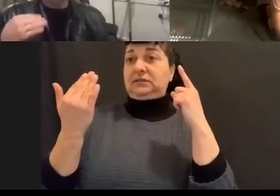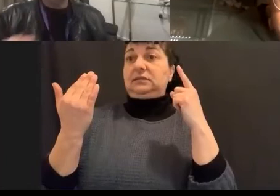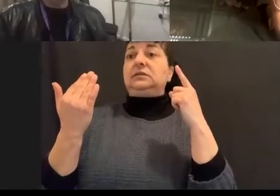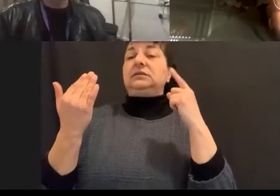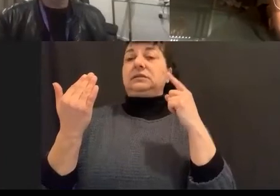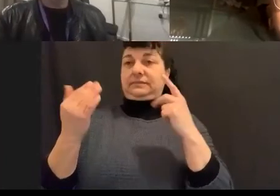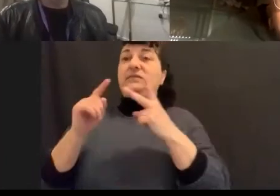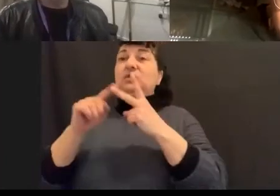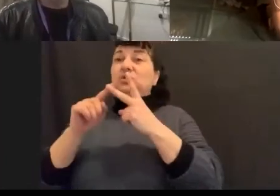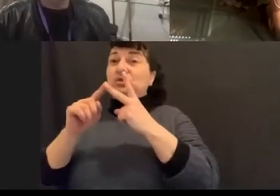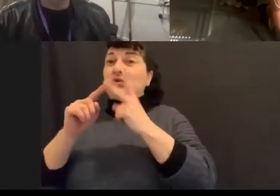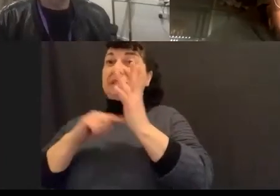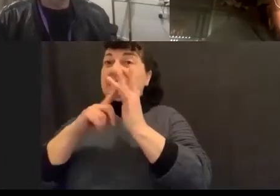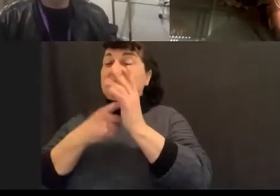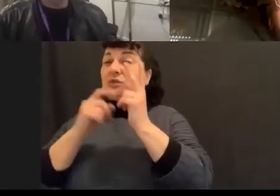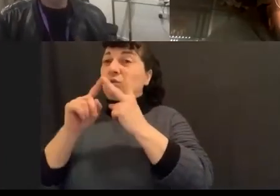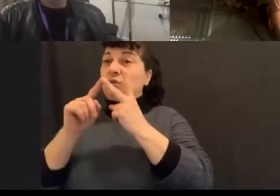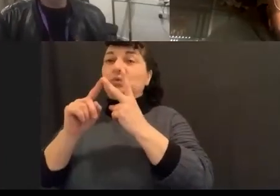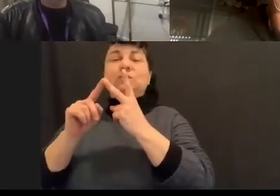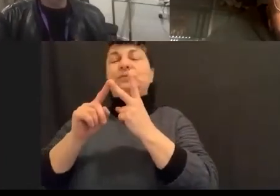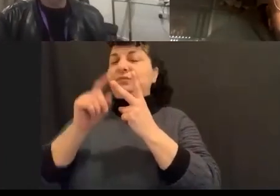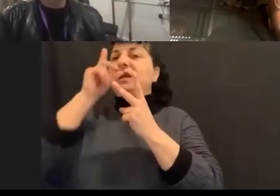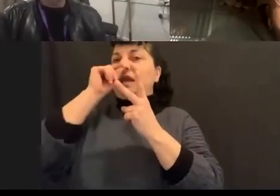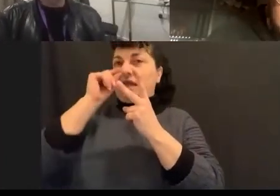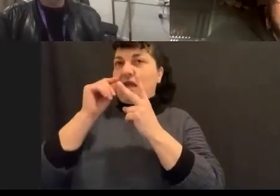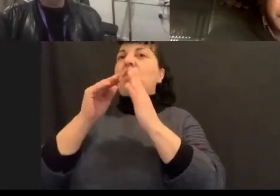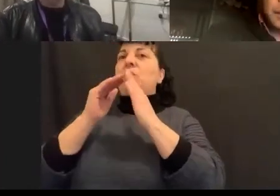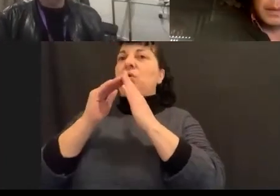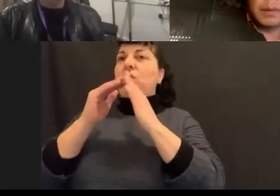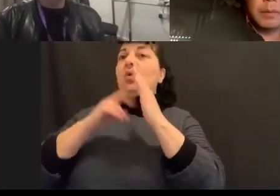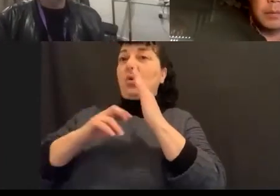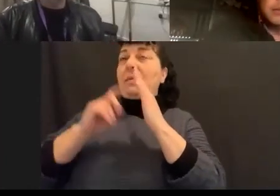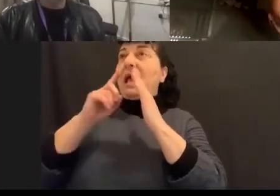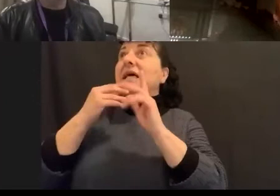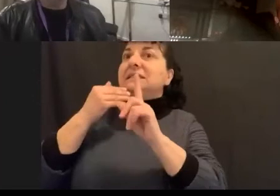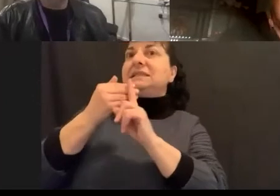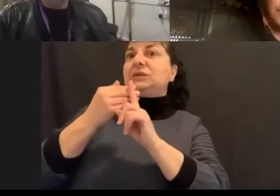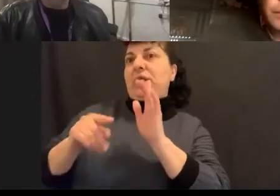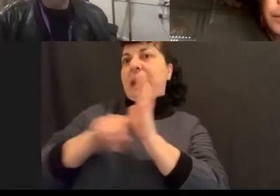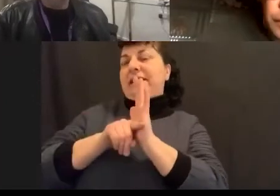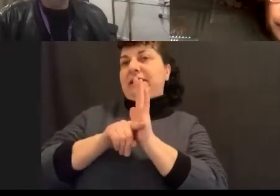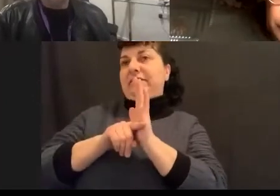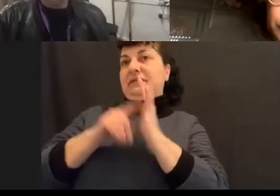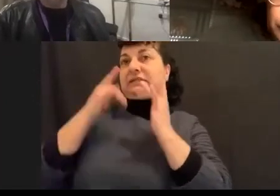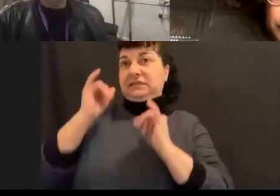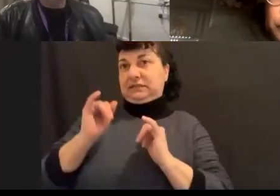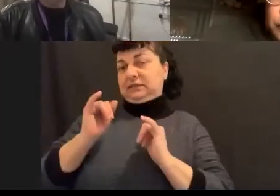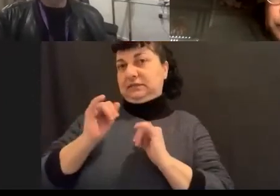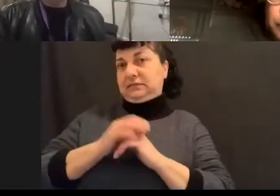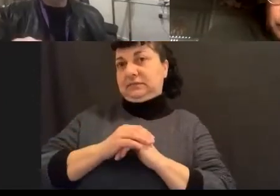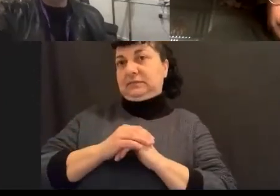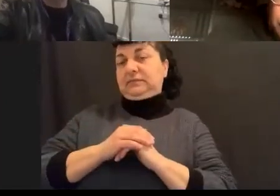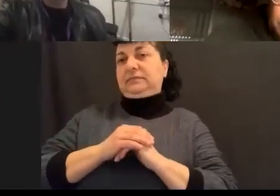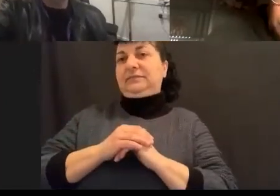means everyone gets a test. Once you're all negative, you're released from quarantine. But then you have to return to stage 4